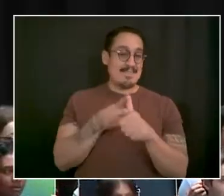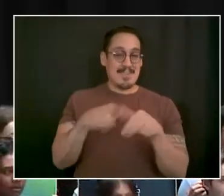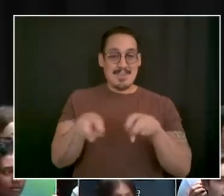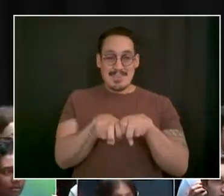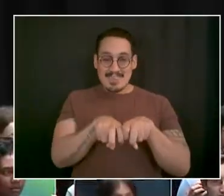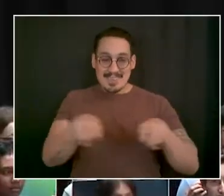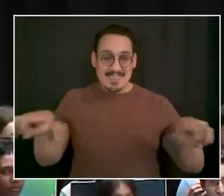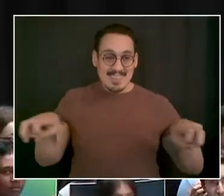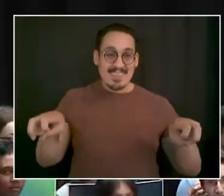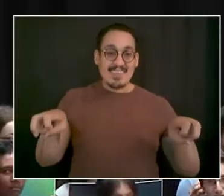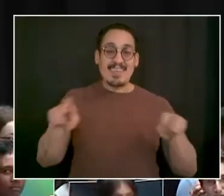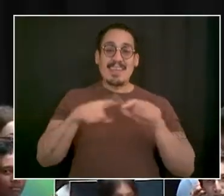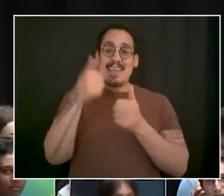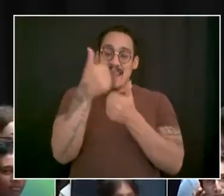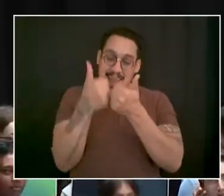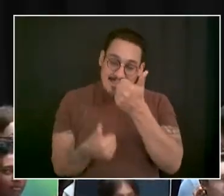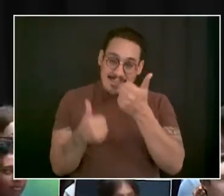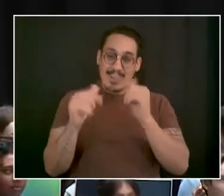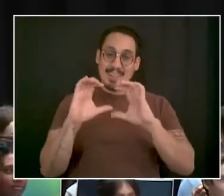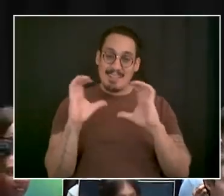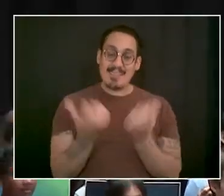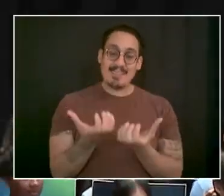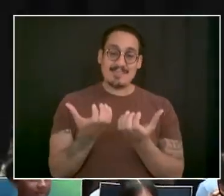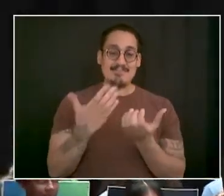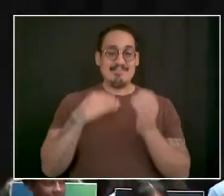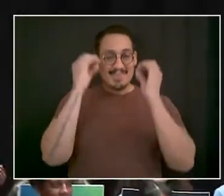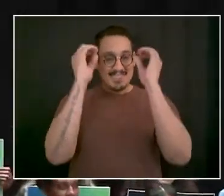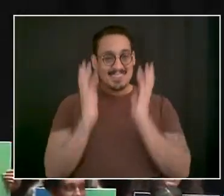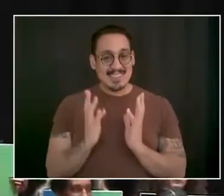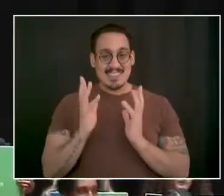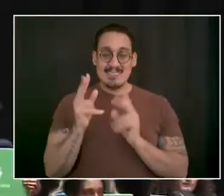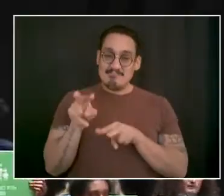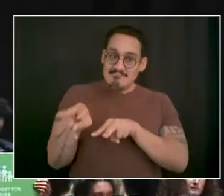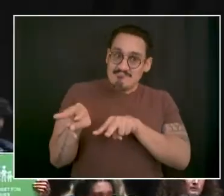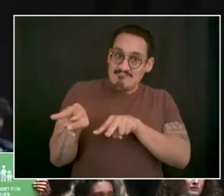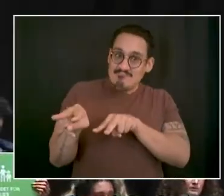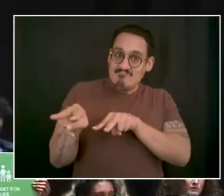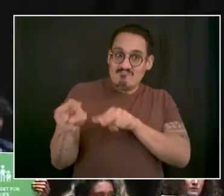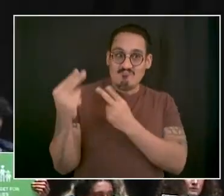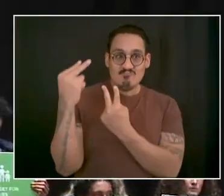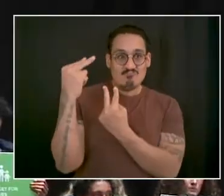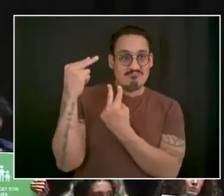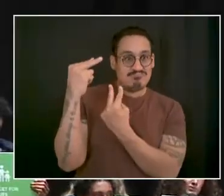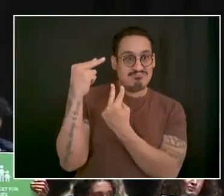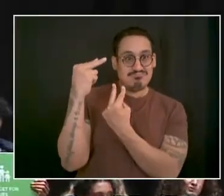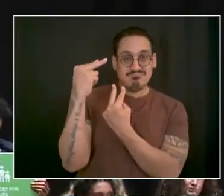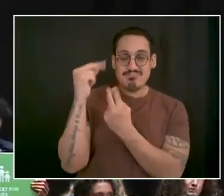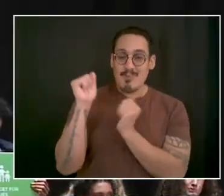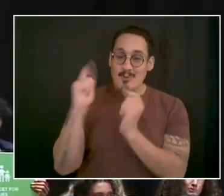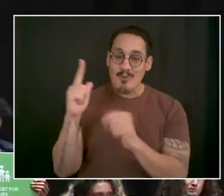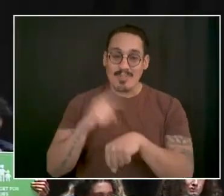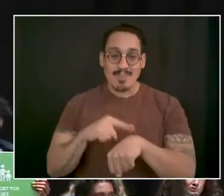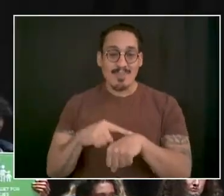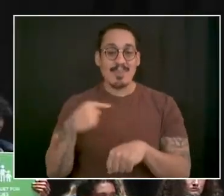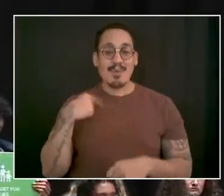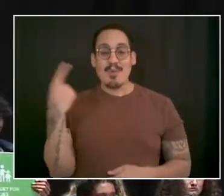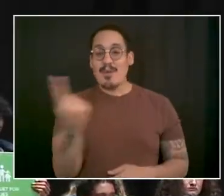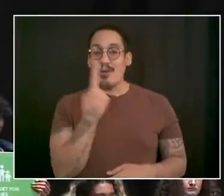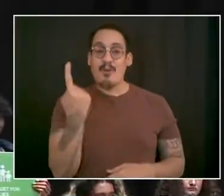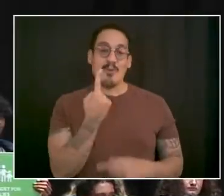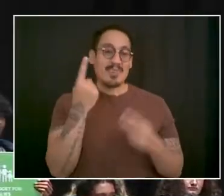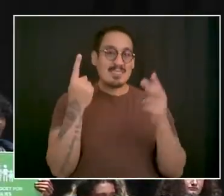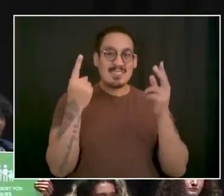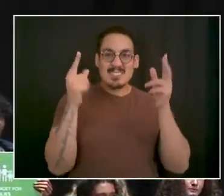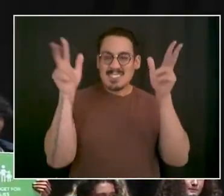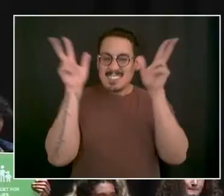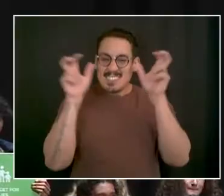every class. My teacher had to watch me all the time. I was always in mischief,